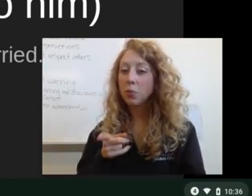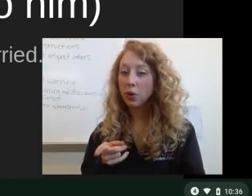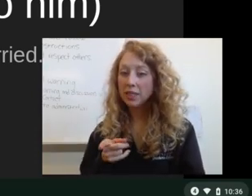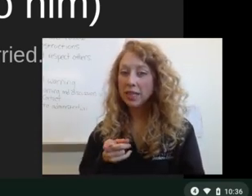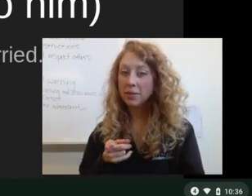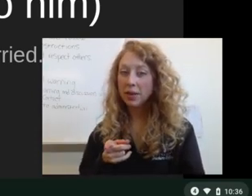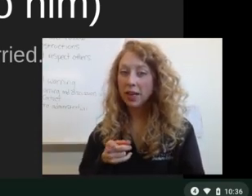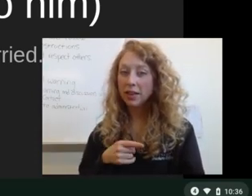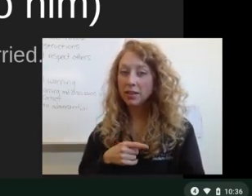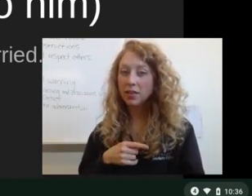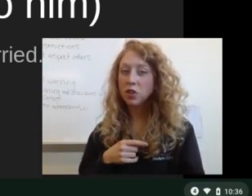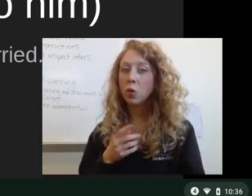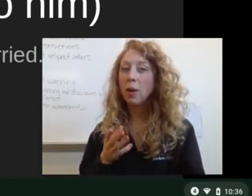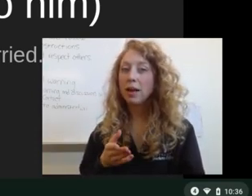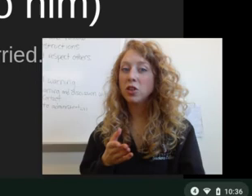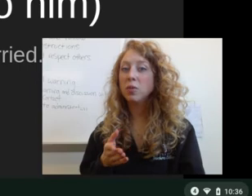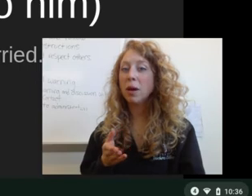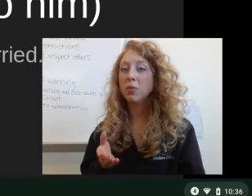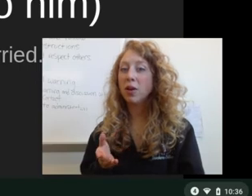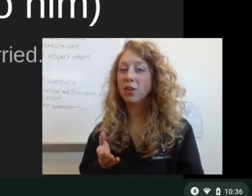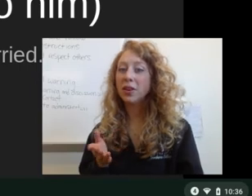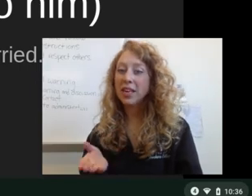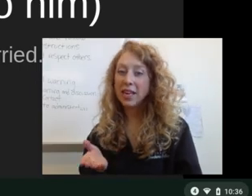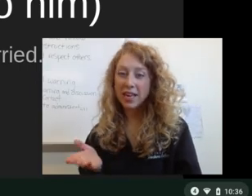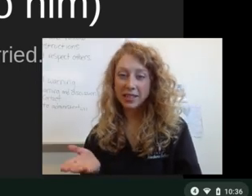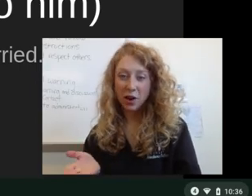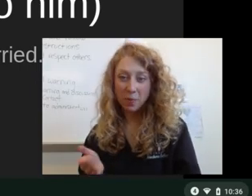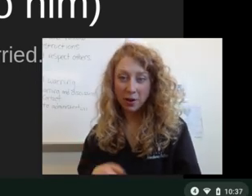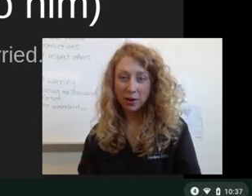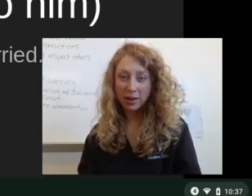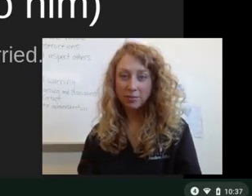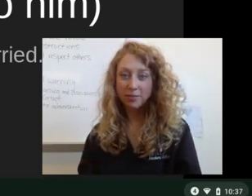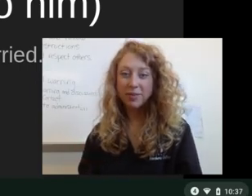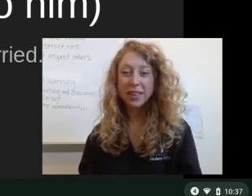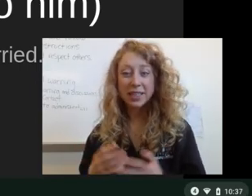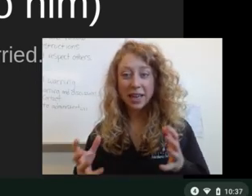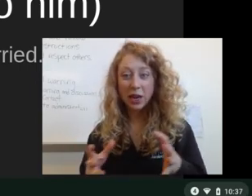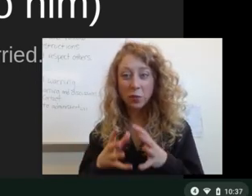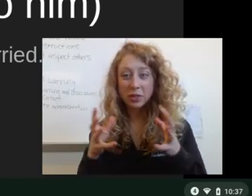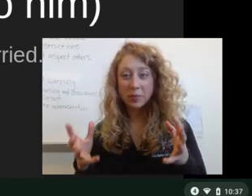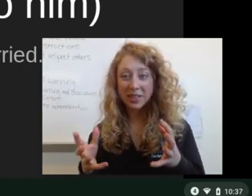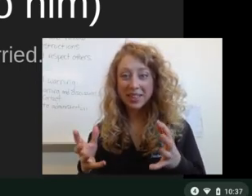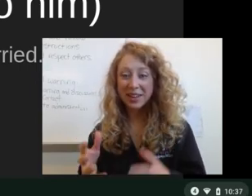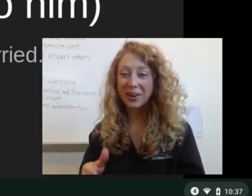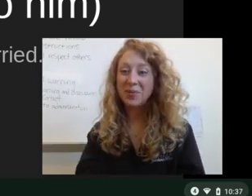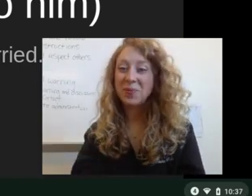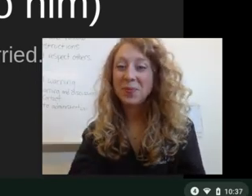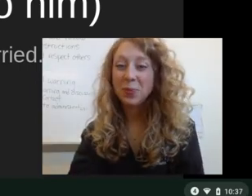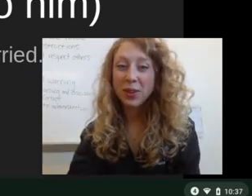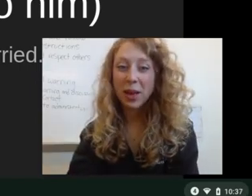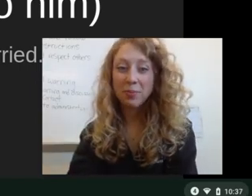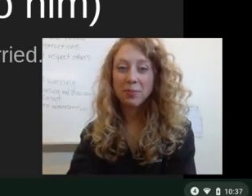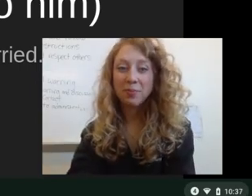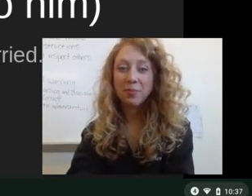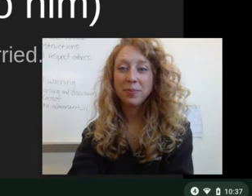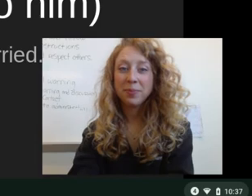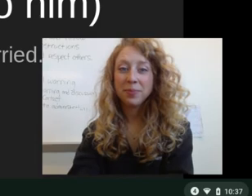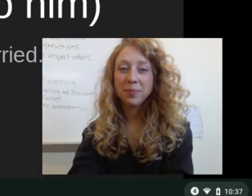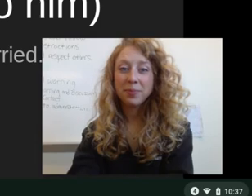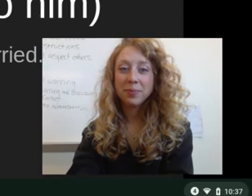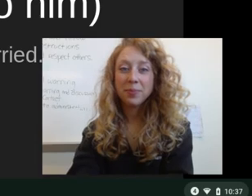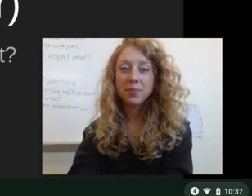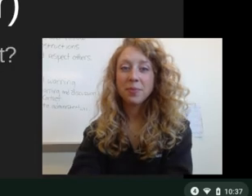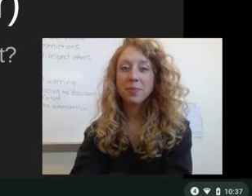And you point to him again. So my brother, he is not married. That's kind of what's being said here. Okay.